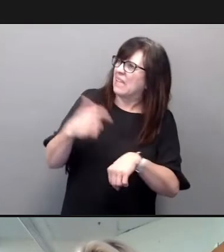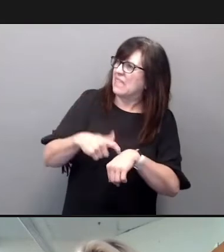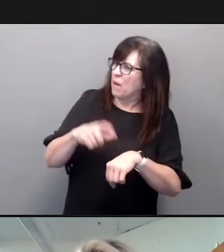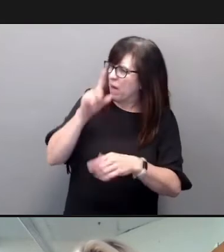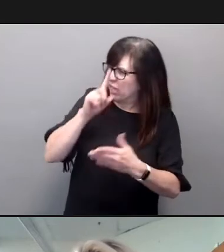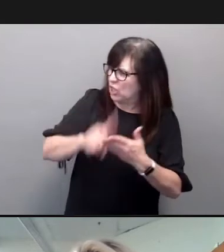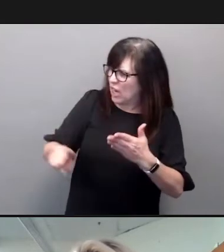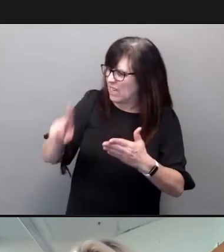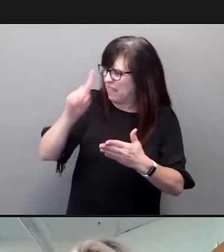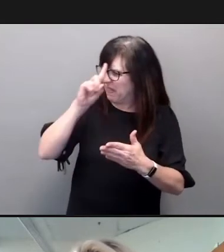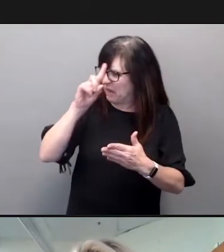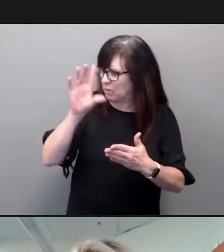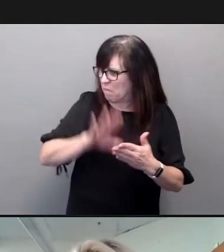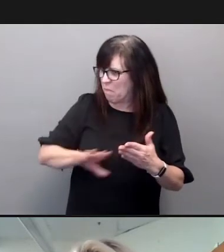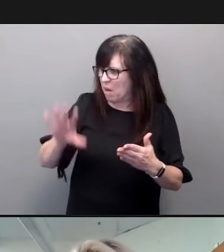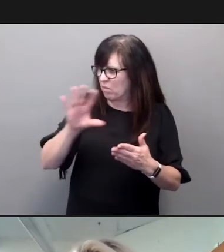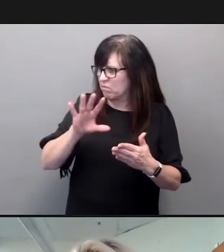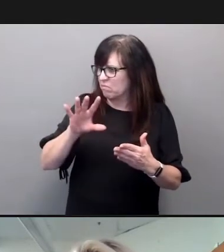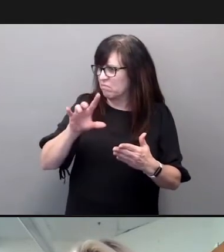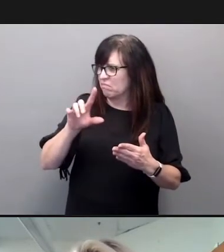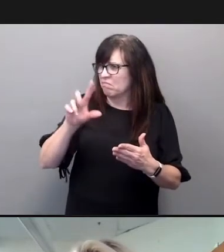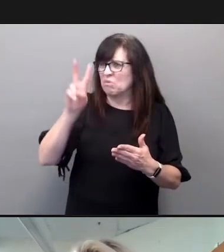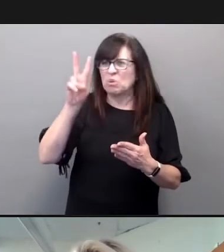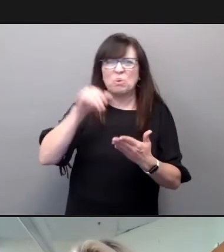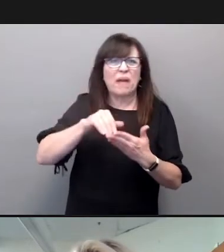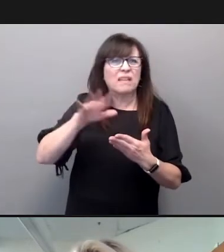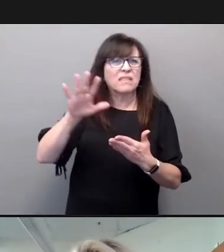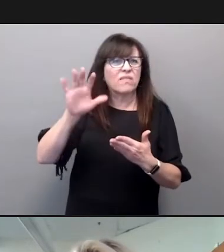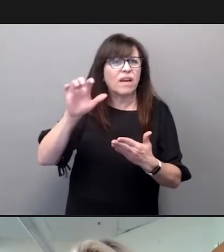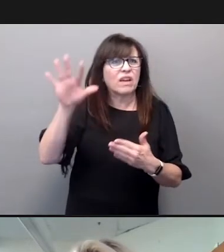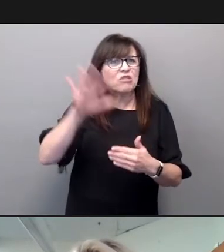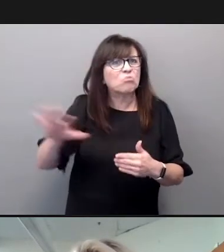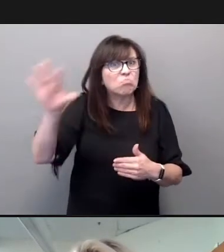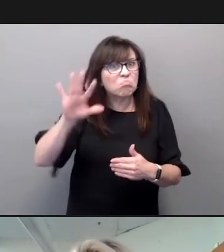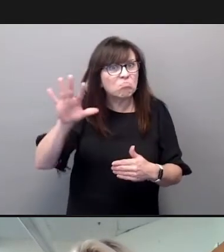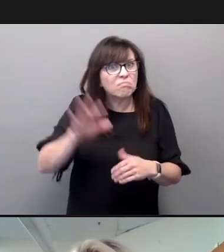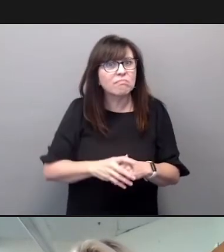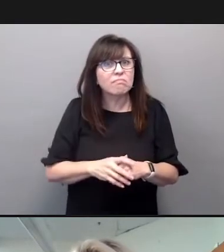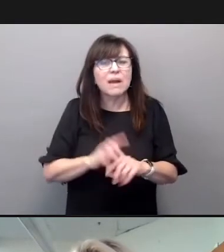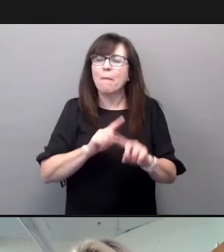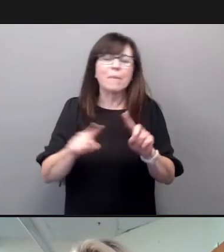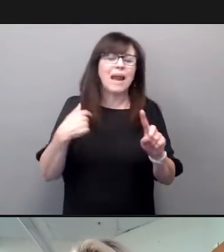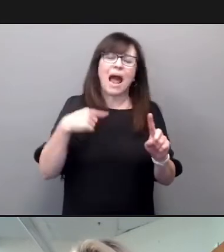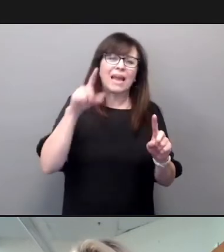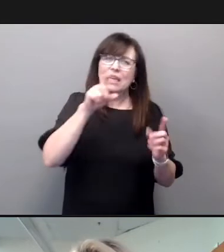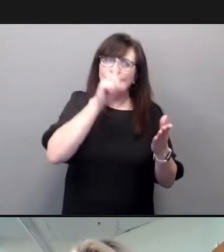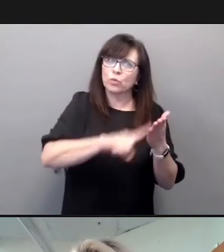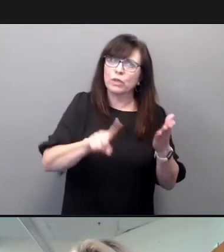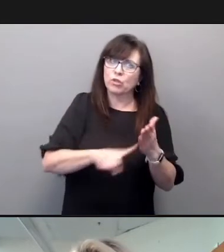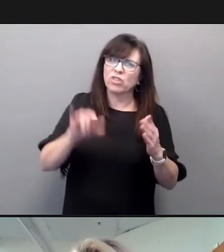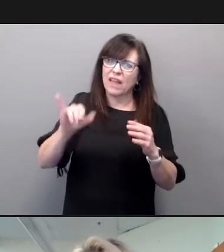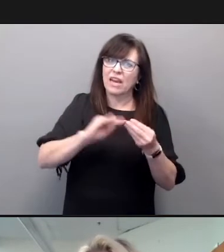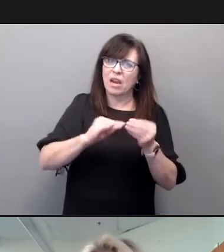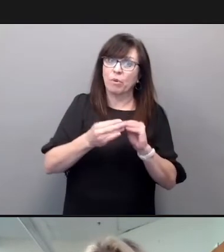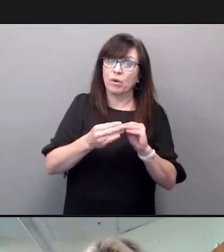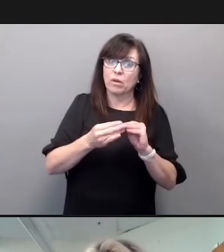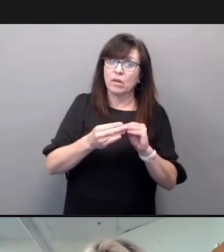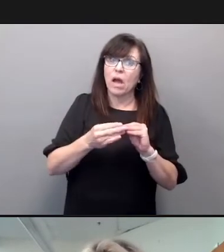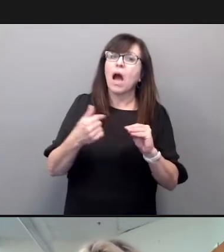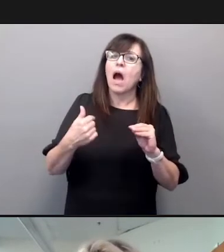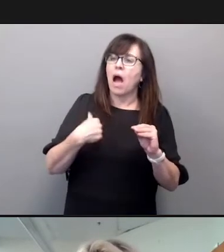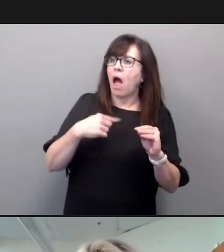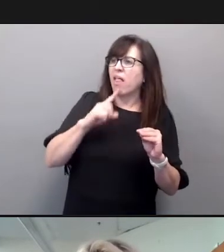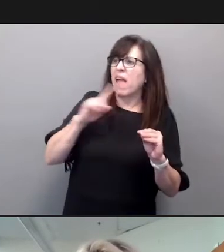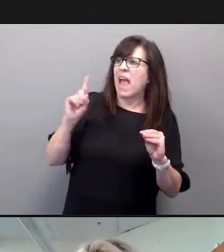was in the 2,500 range, but I'm going to need to get that number for you. So how about I can answer